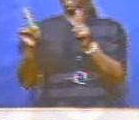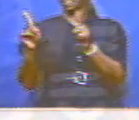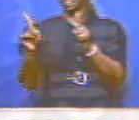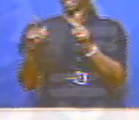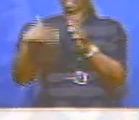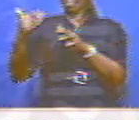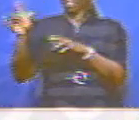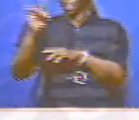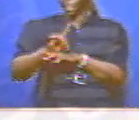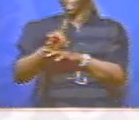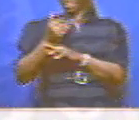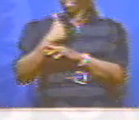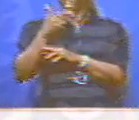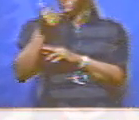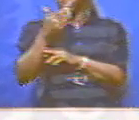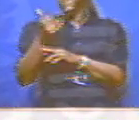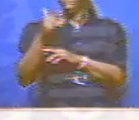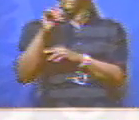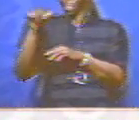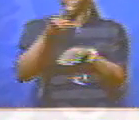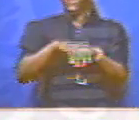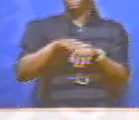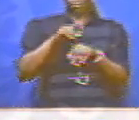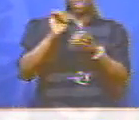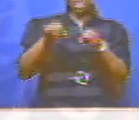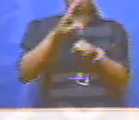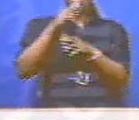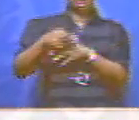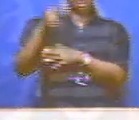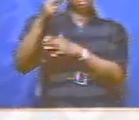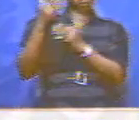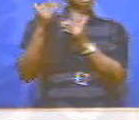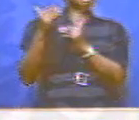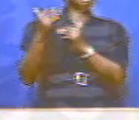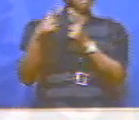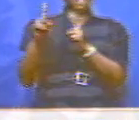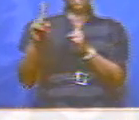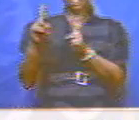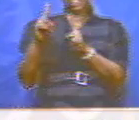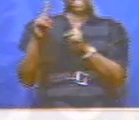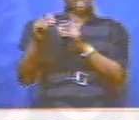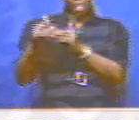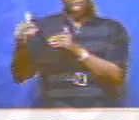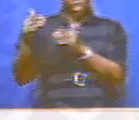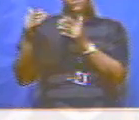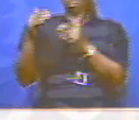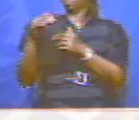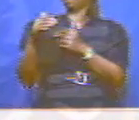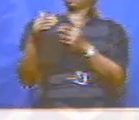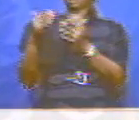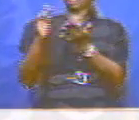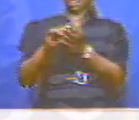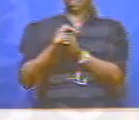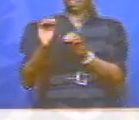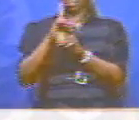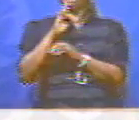other day, every other week. So this time you could be the highest highest ranked, but a month from now you're not. Okay. So when you talk about the best swimmer,